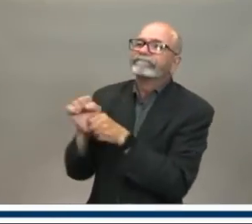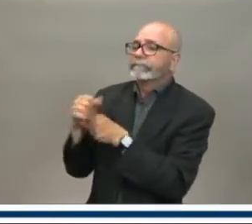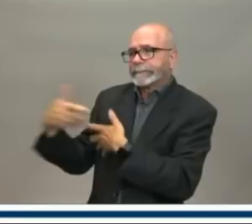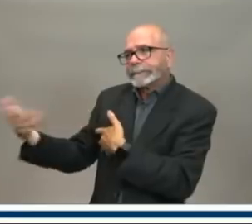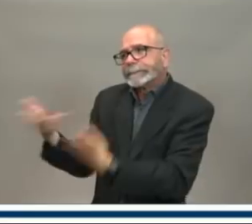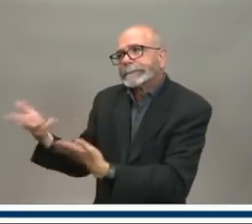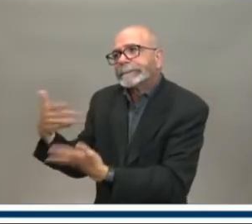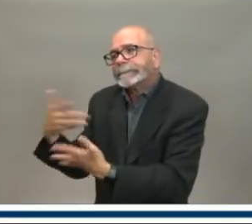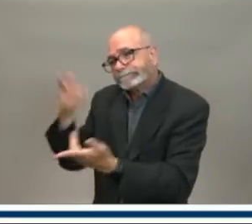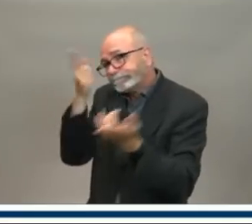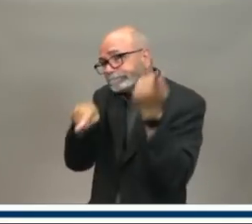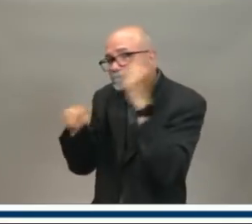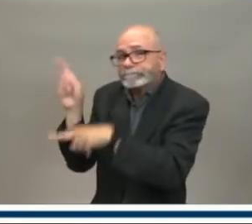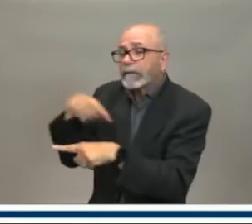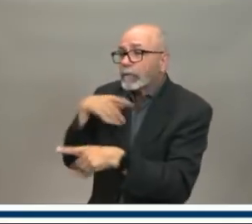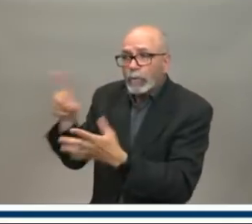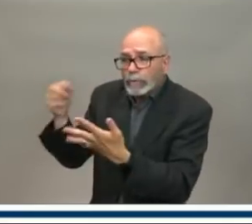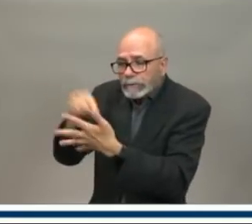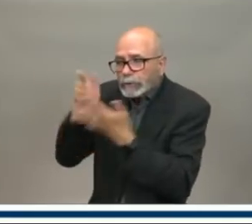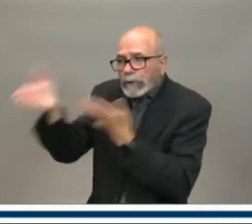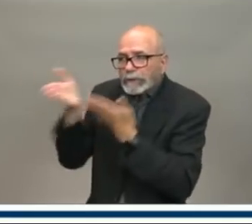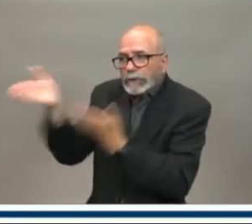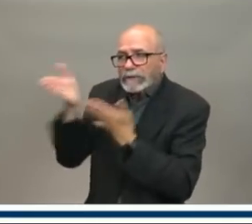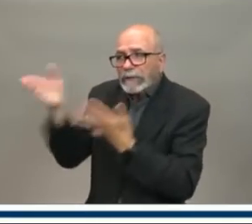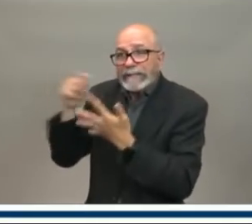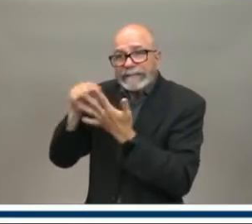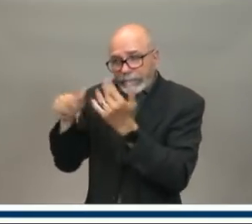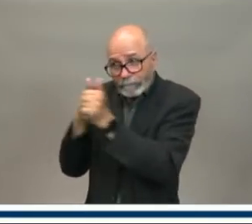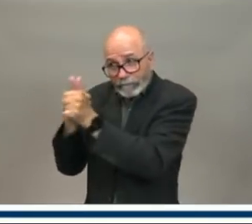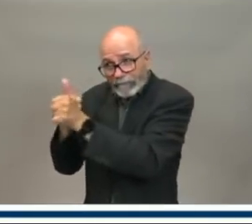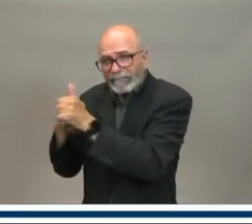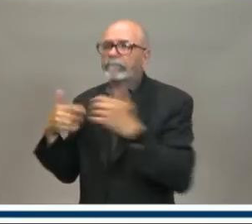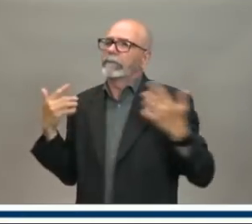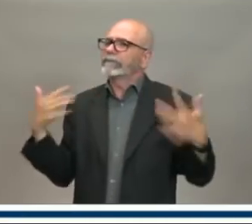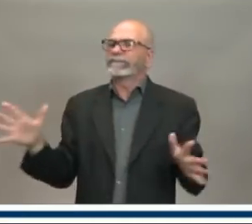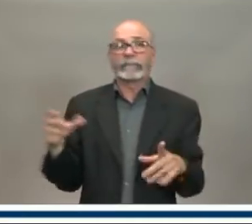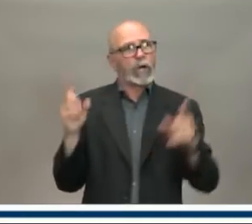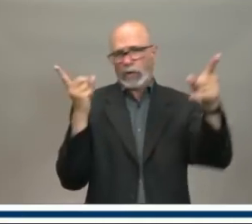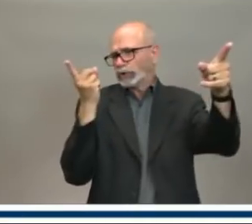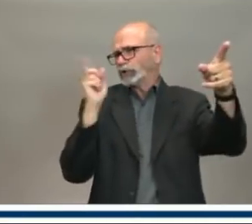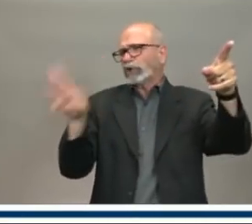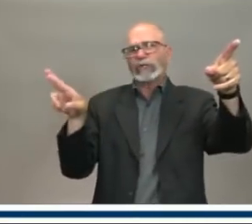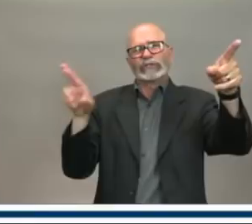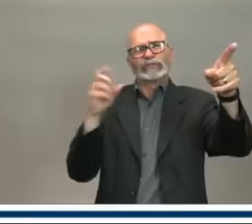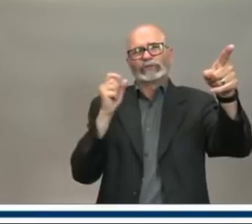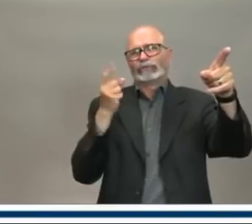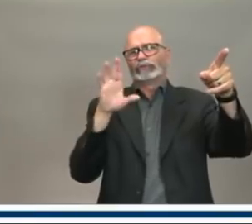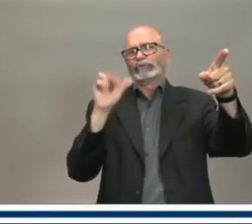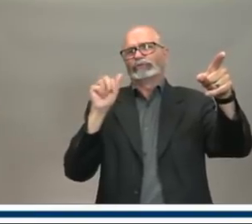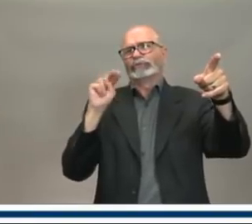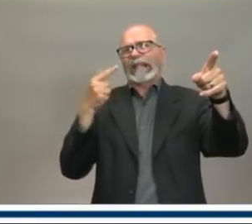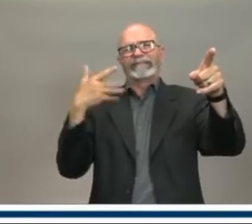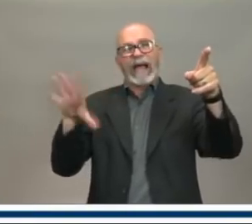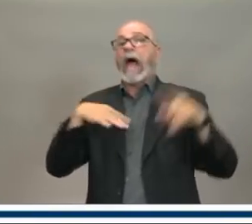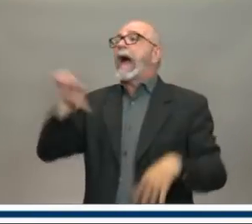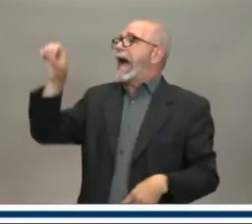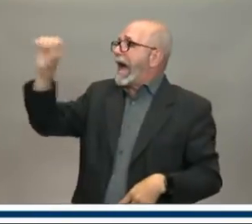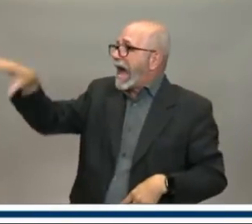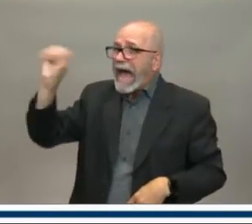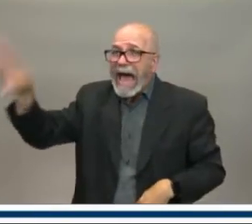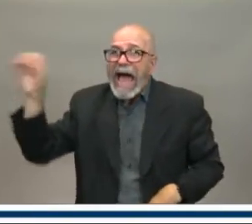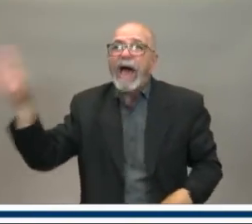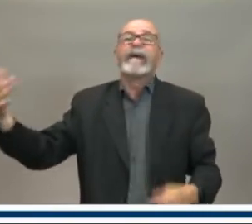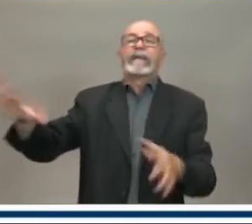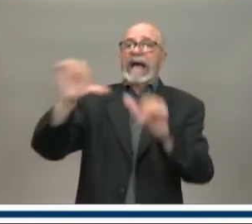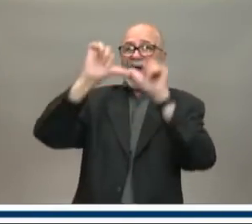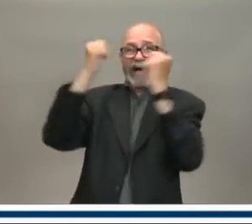health protocols and standards. And the work that Dr. Strang is doing right now means those associations have input on